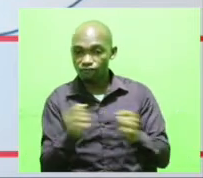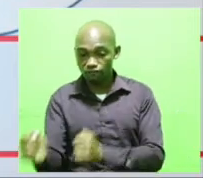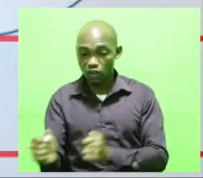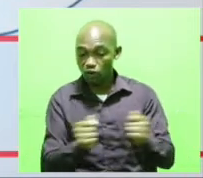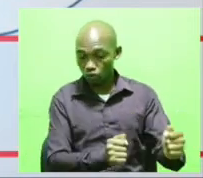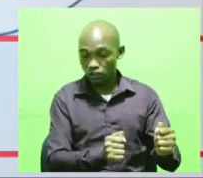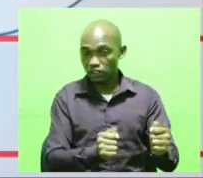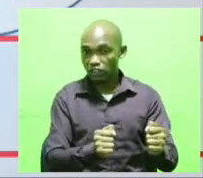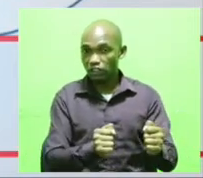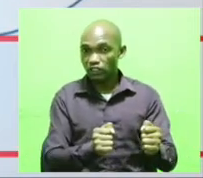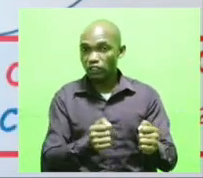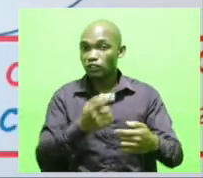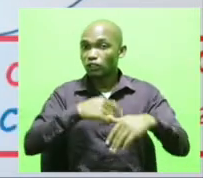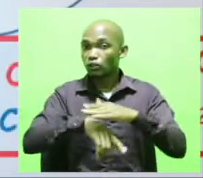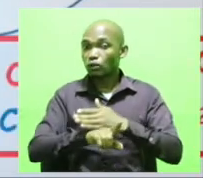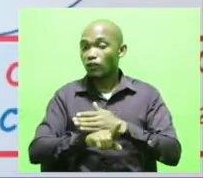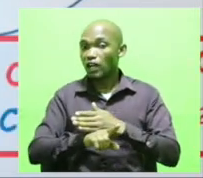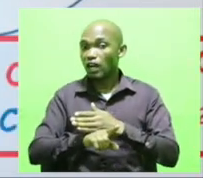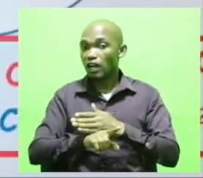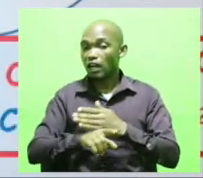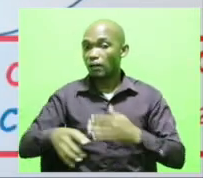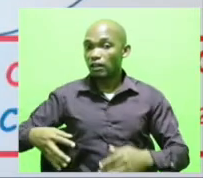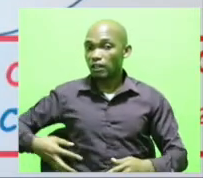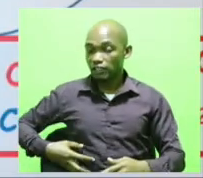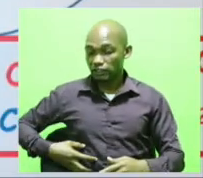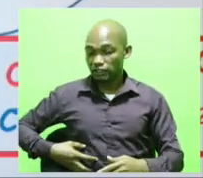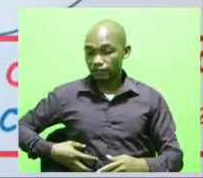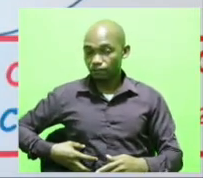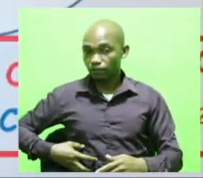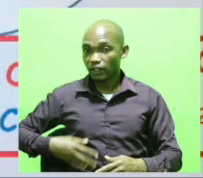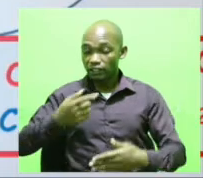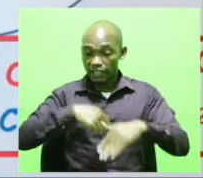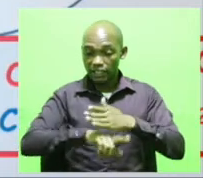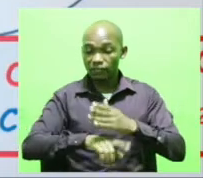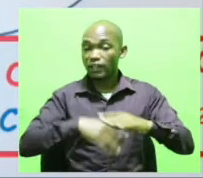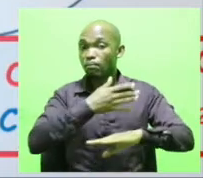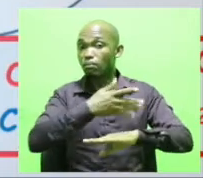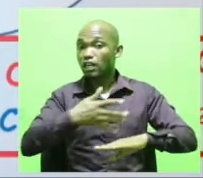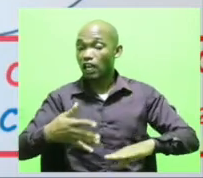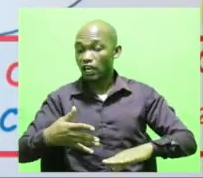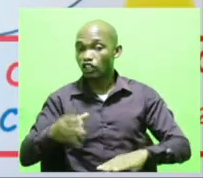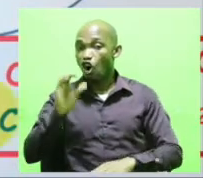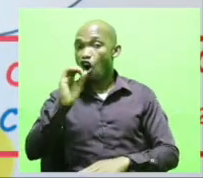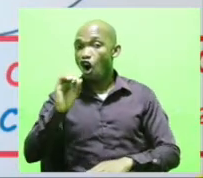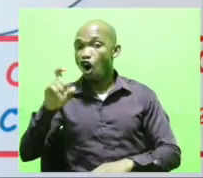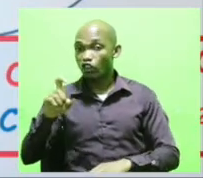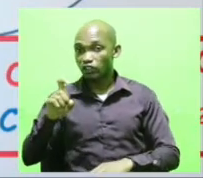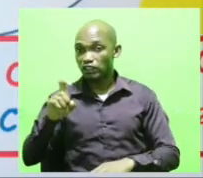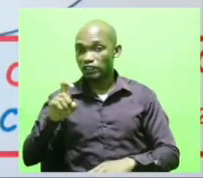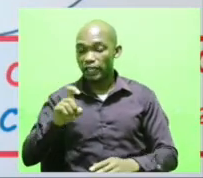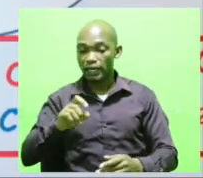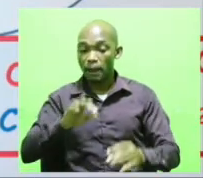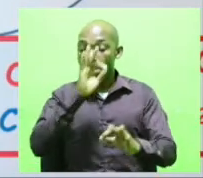blood. Therefore, oxygen will diffuse to the blood vessels where there is low concentration